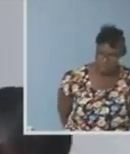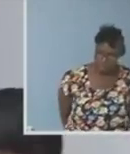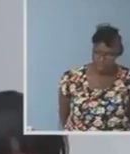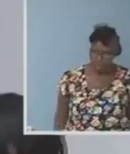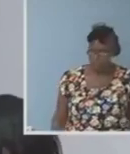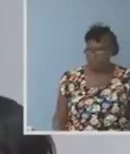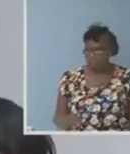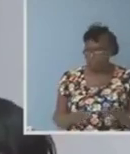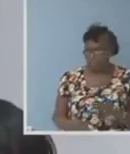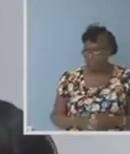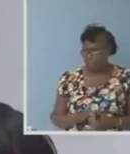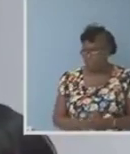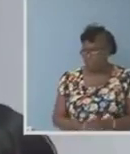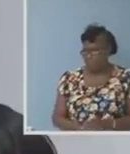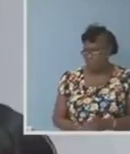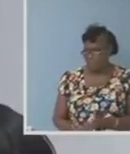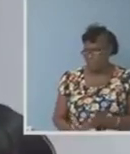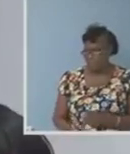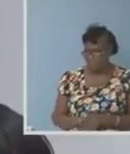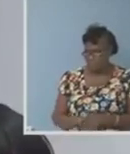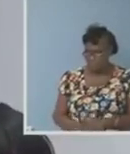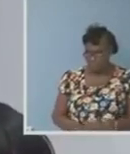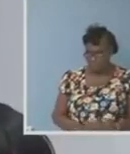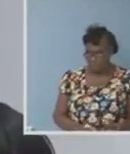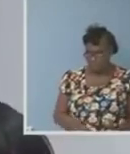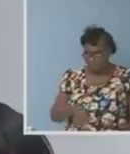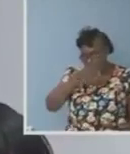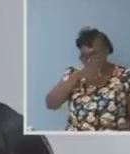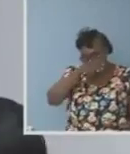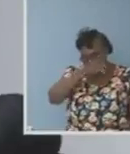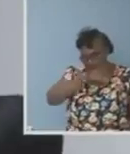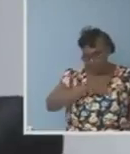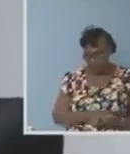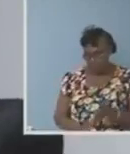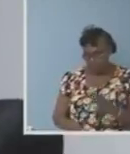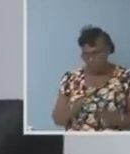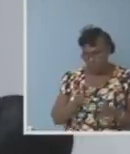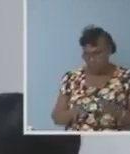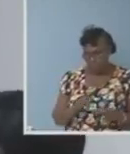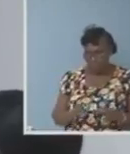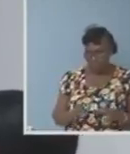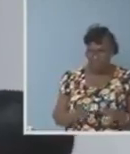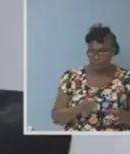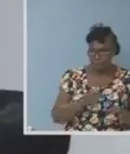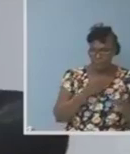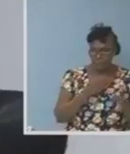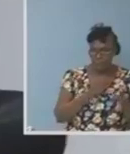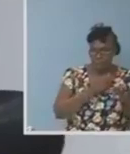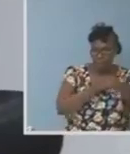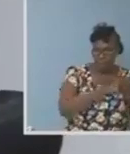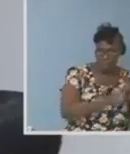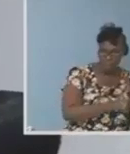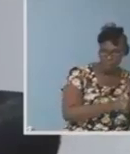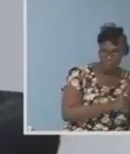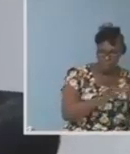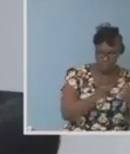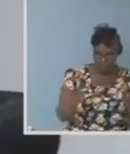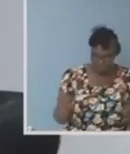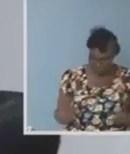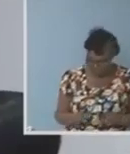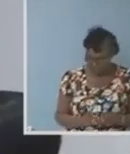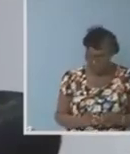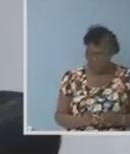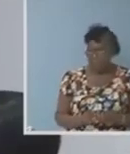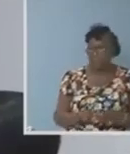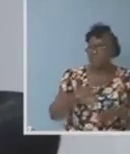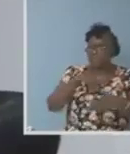center located at the Scarborough Hospital? Why I'm asking, we heard reports that somebody came to the hospital with flu-like symptoms and